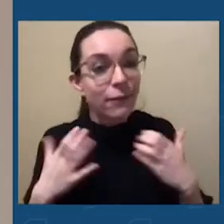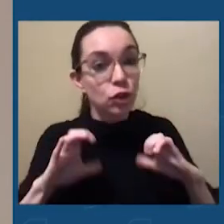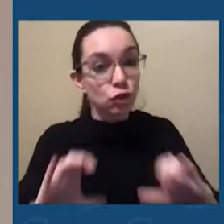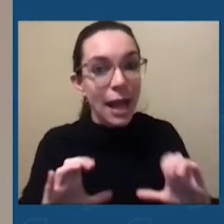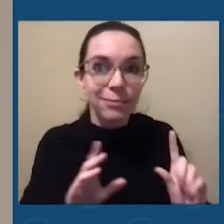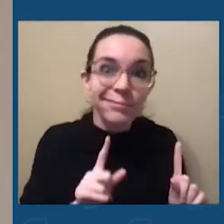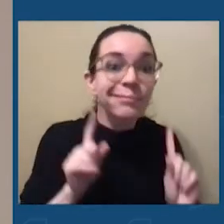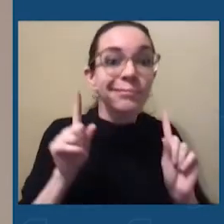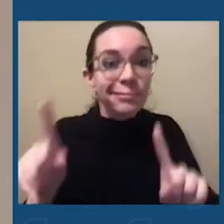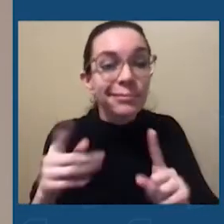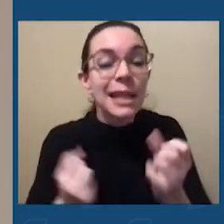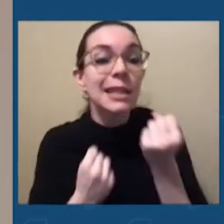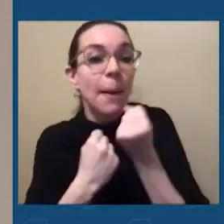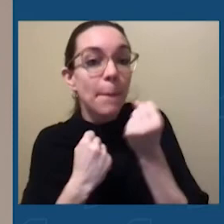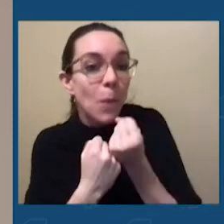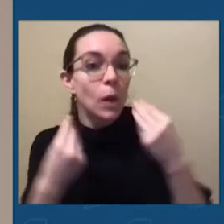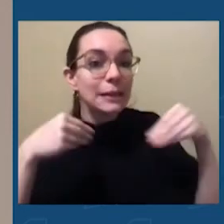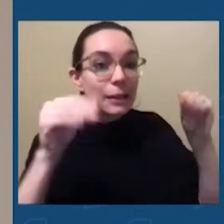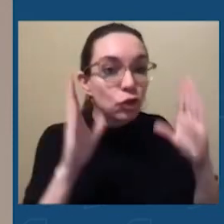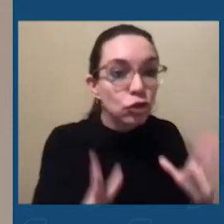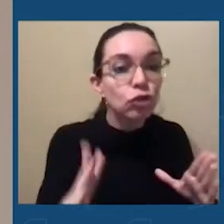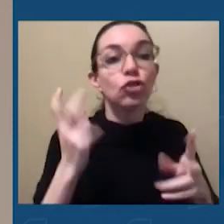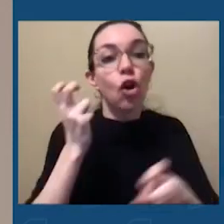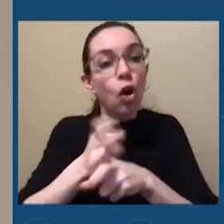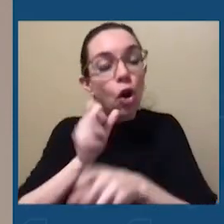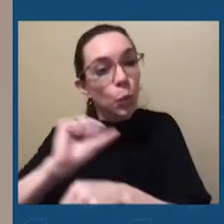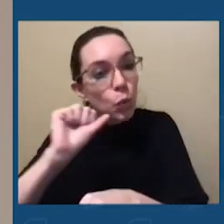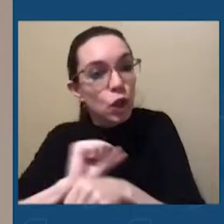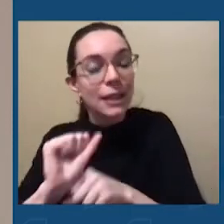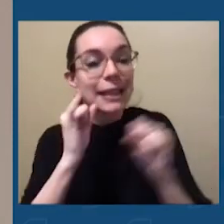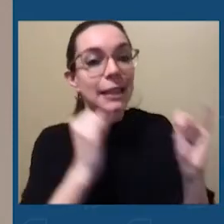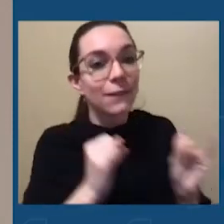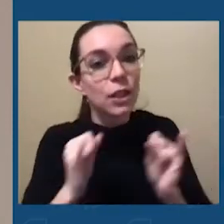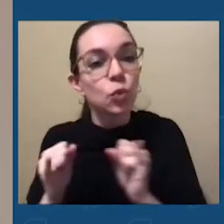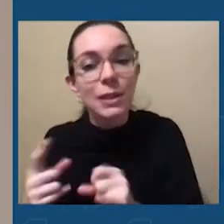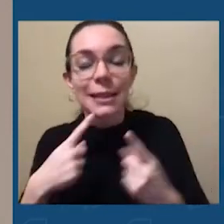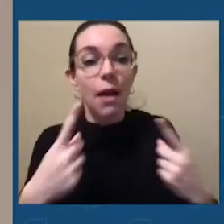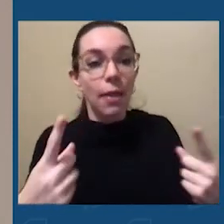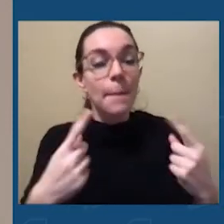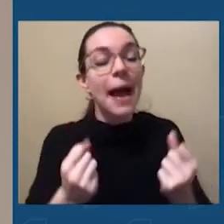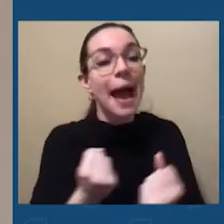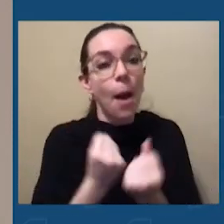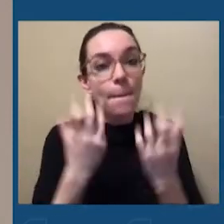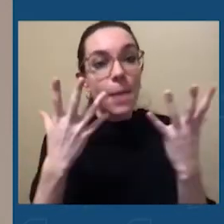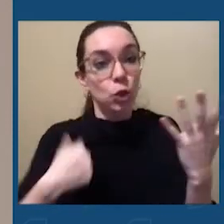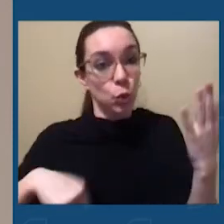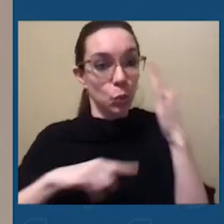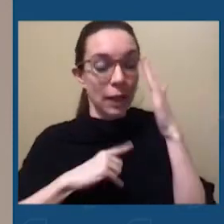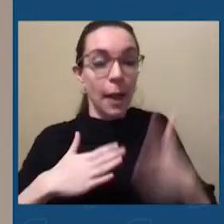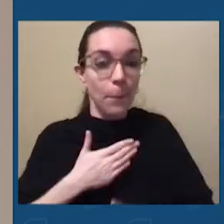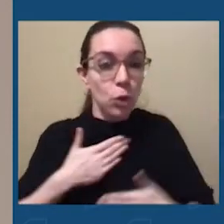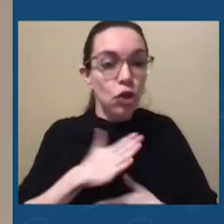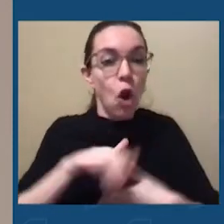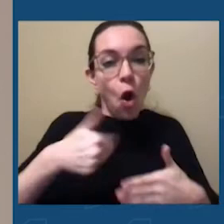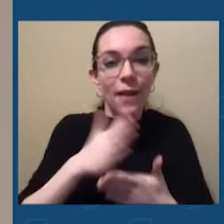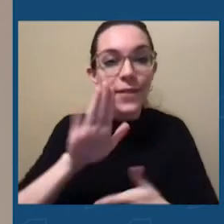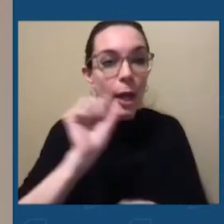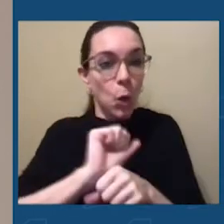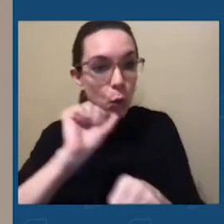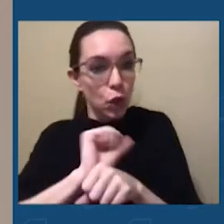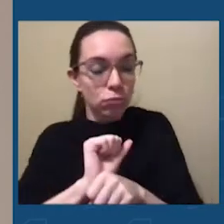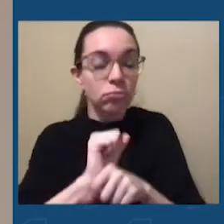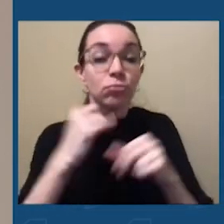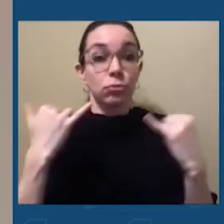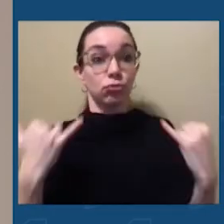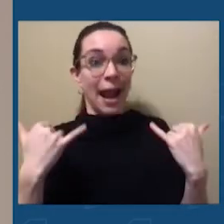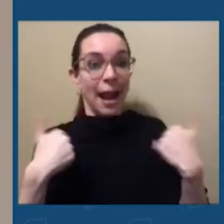dealers, support these hardworking individuals, and tell them how much we appreciate all they do day in and day out. But here we have a chance to open the